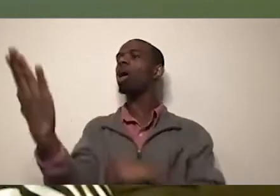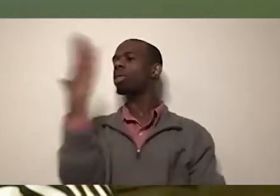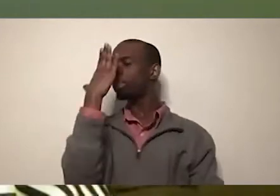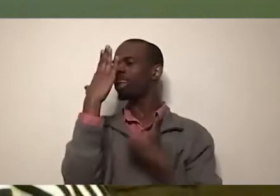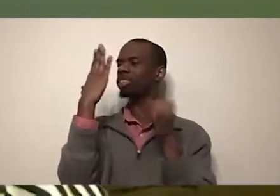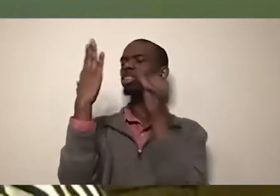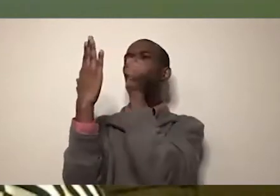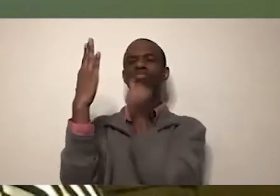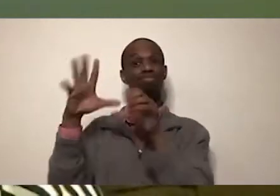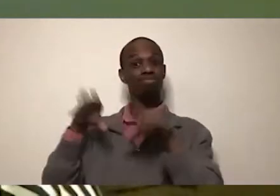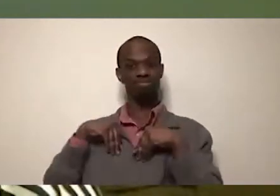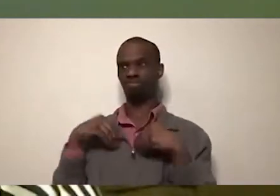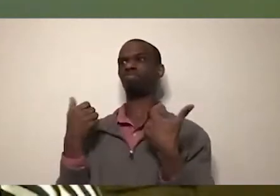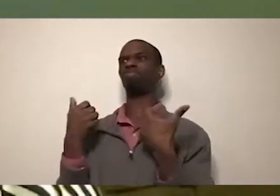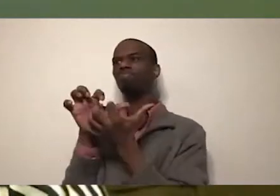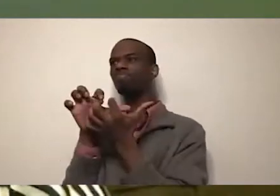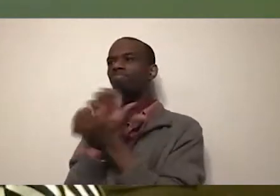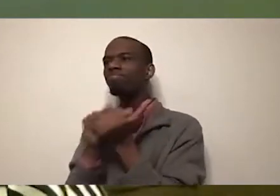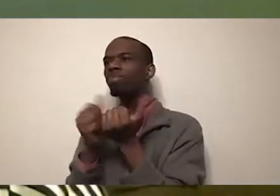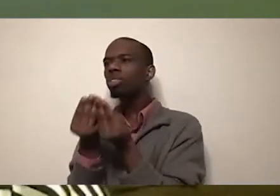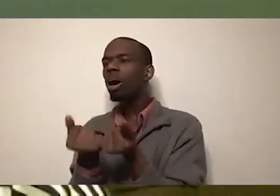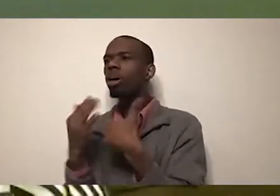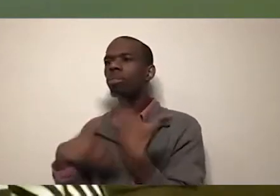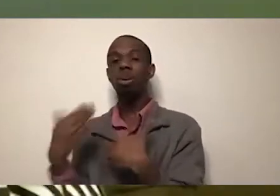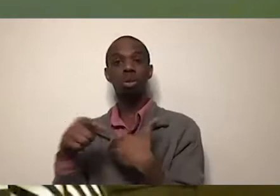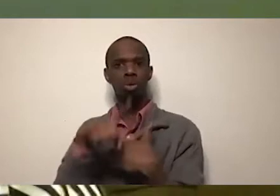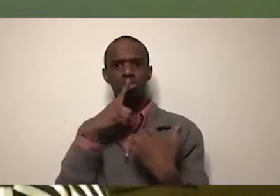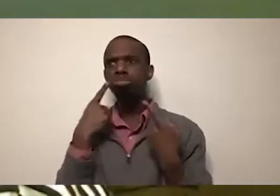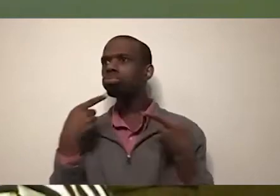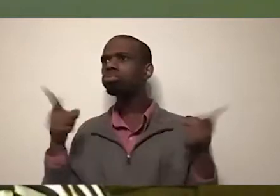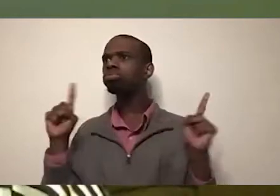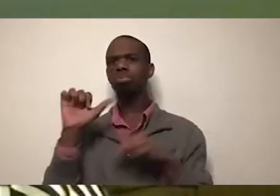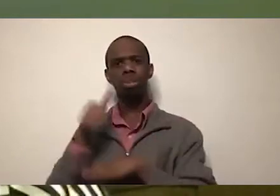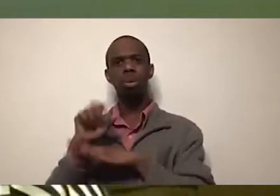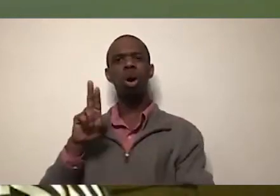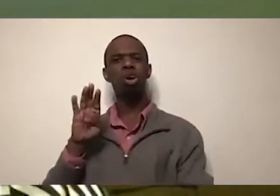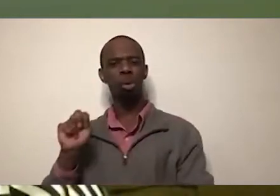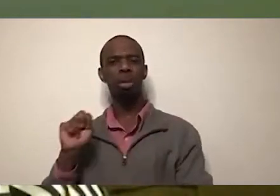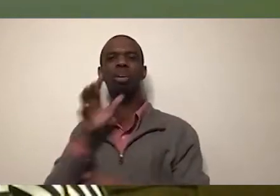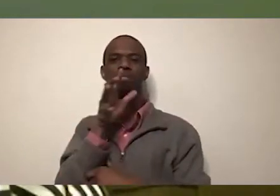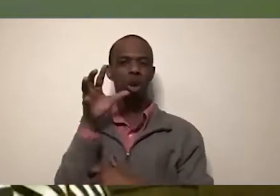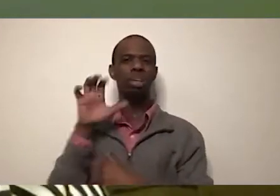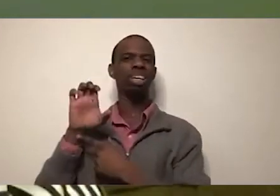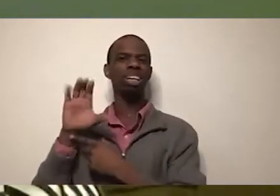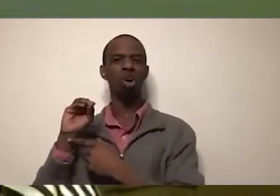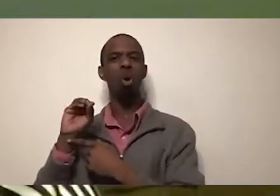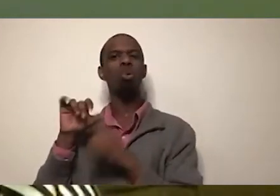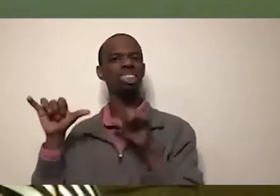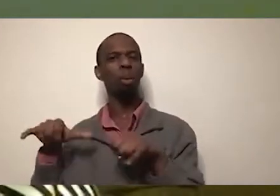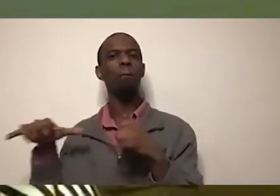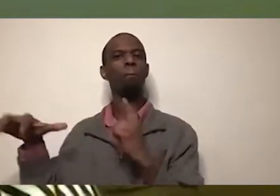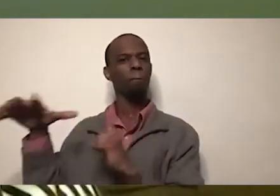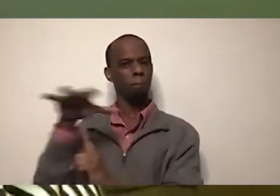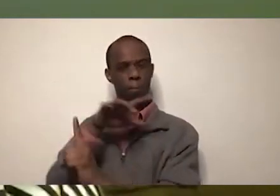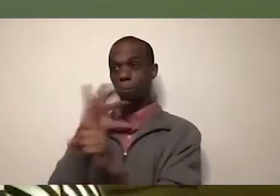ecosystem that I think is just really wonderful. How did you end up in that place of doing this kind of work? And does it have anything to do